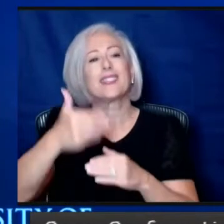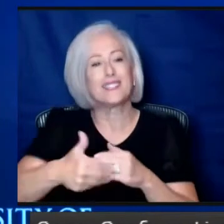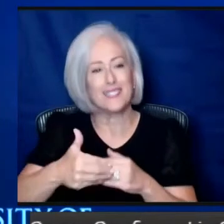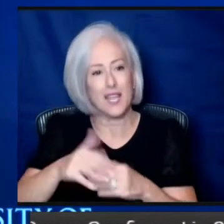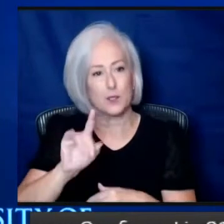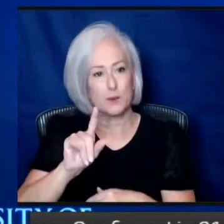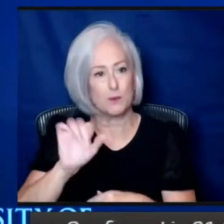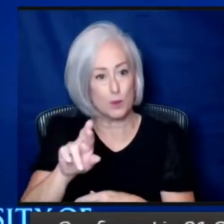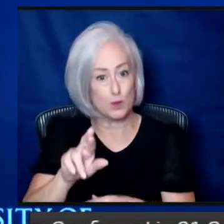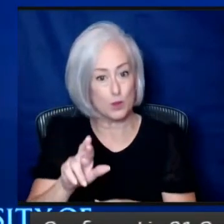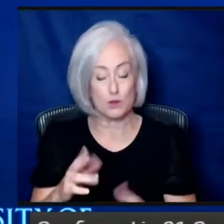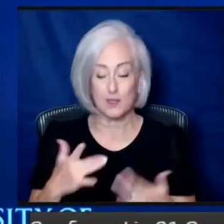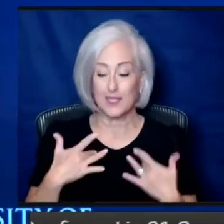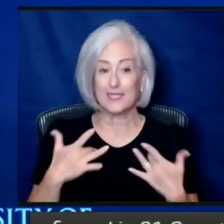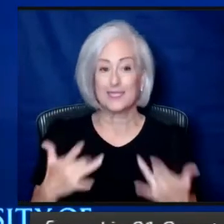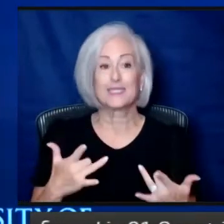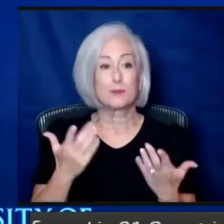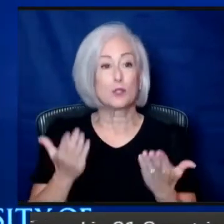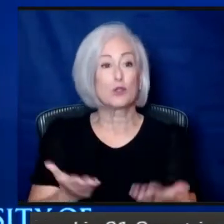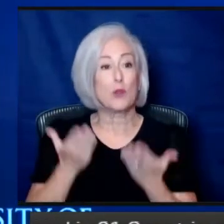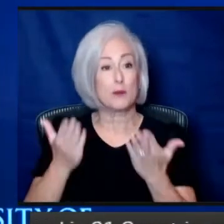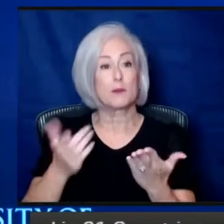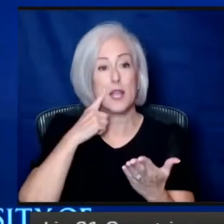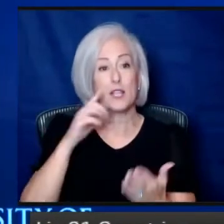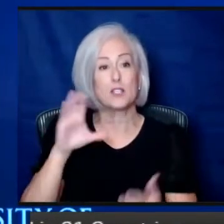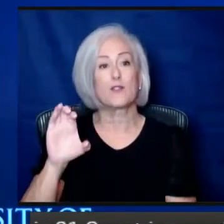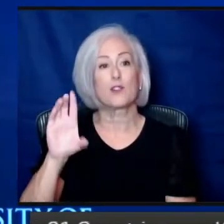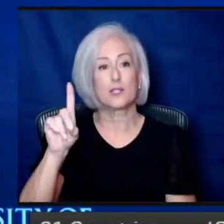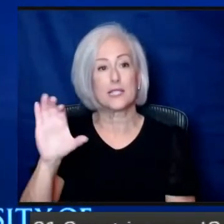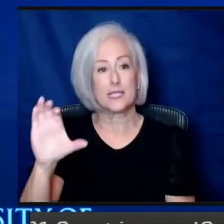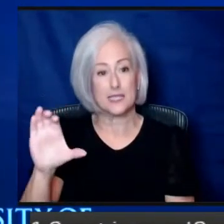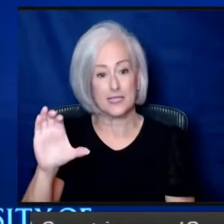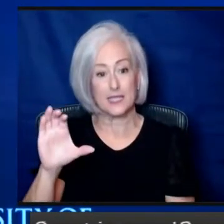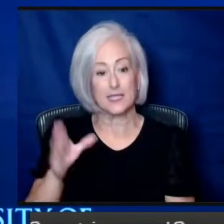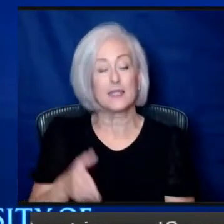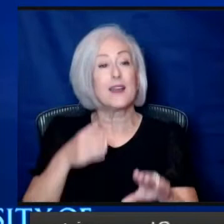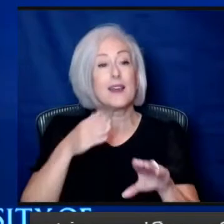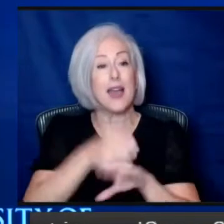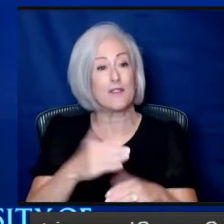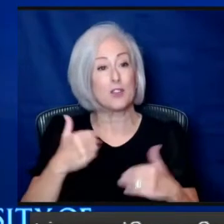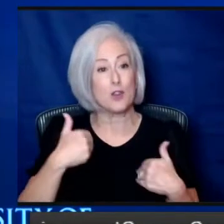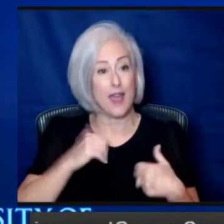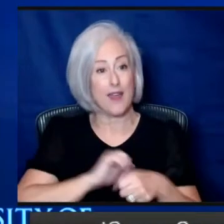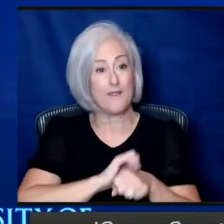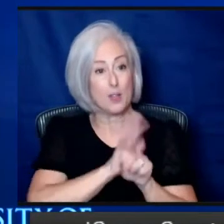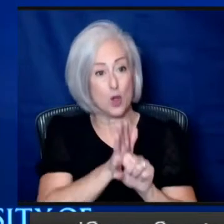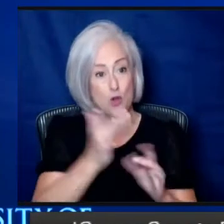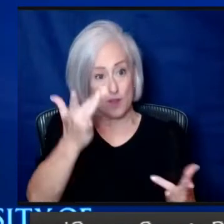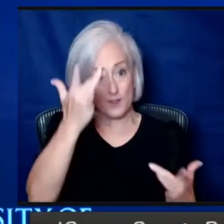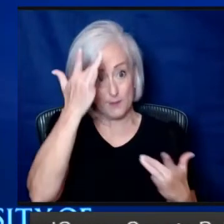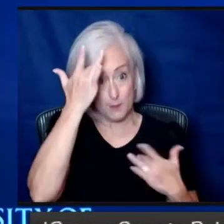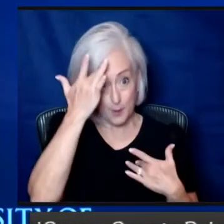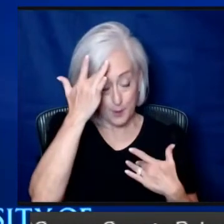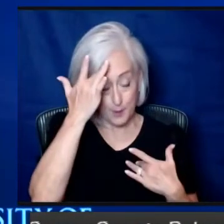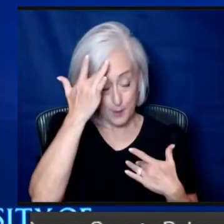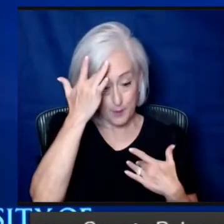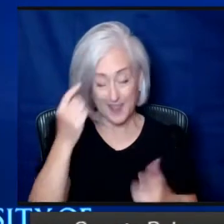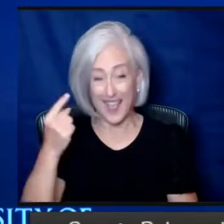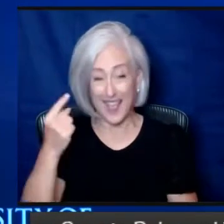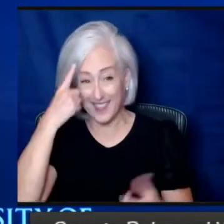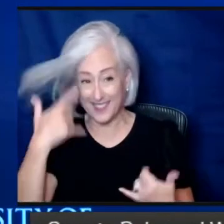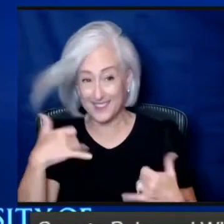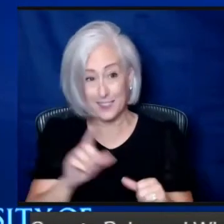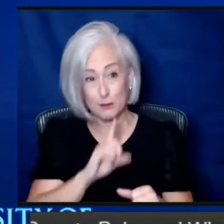or guidance for the CDC is really after you've had COVID, and this is still true from what I understand, you don't really need